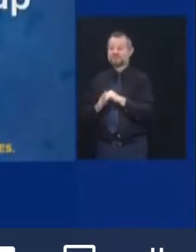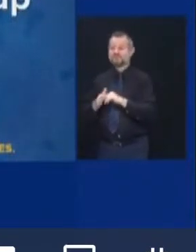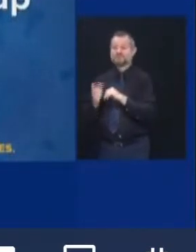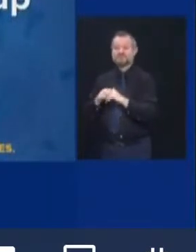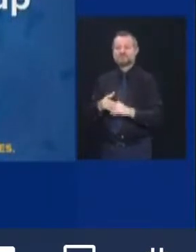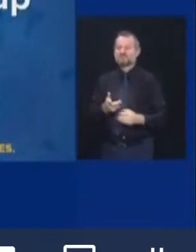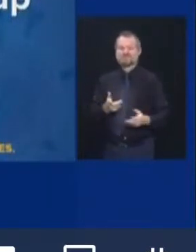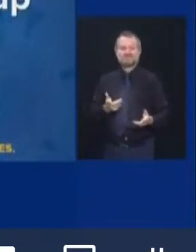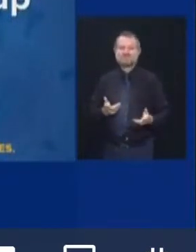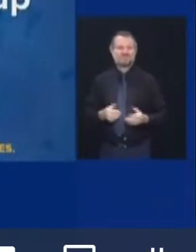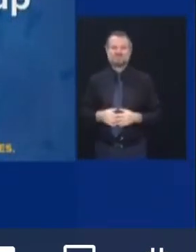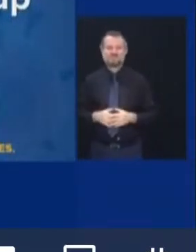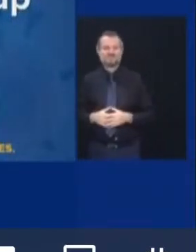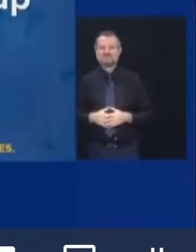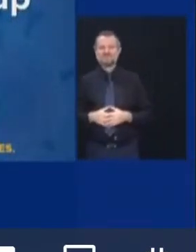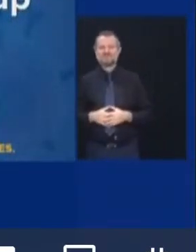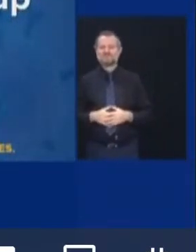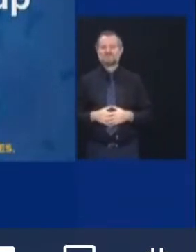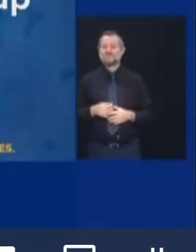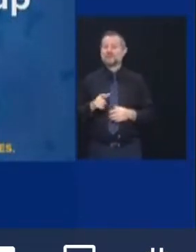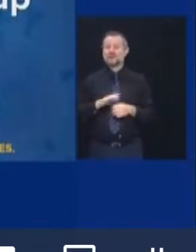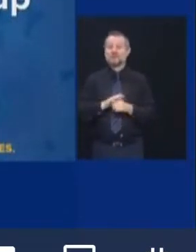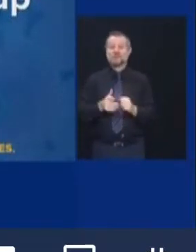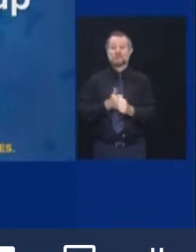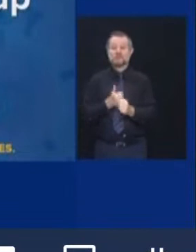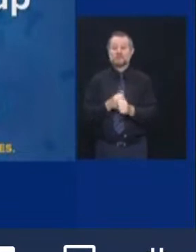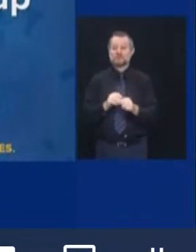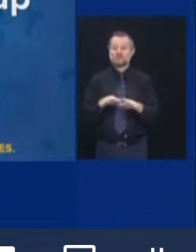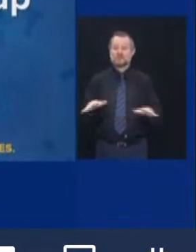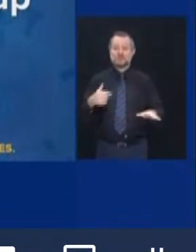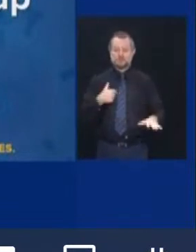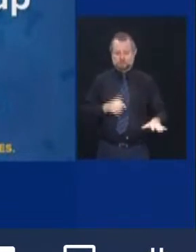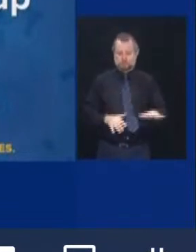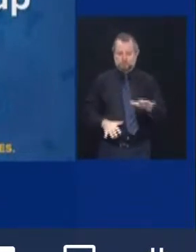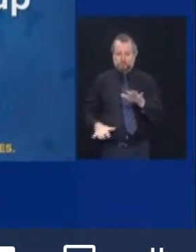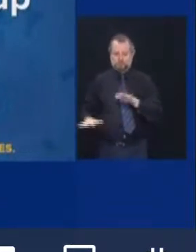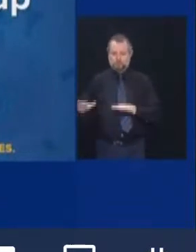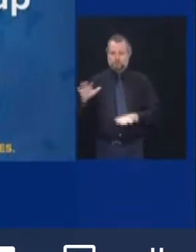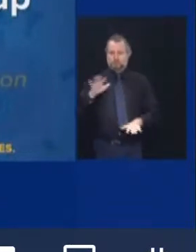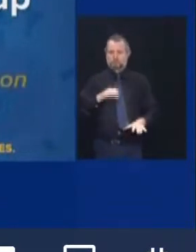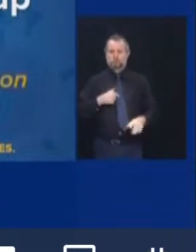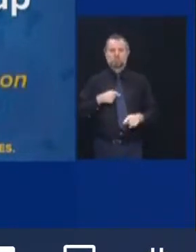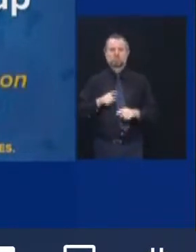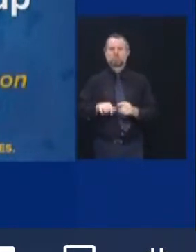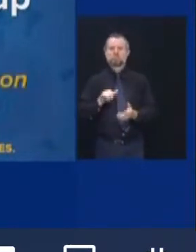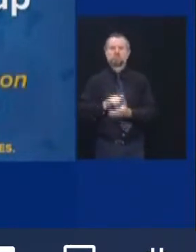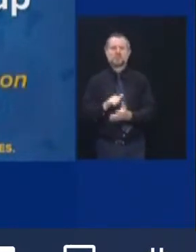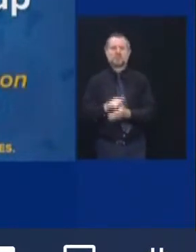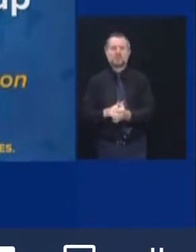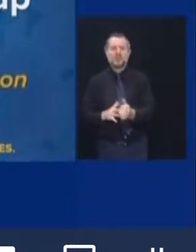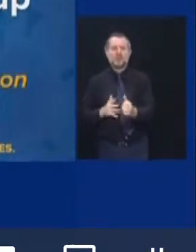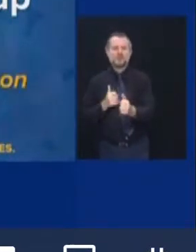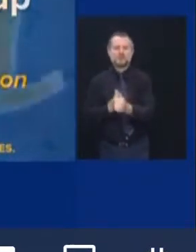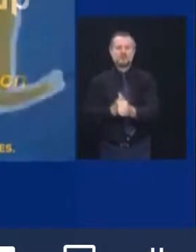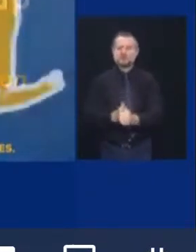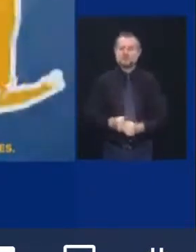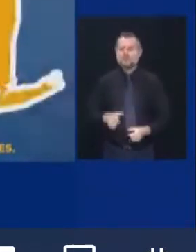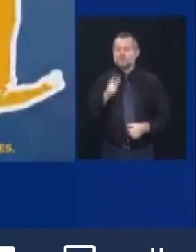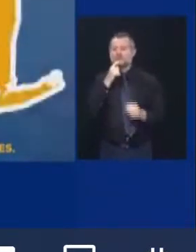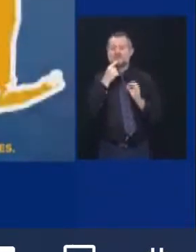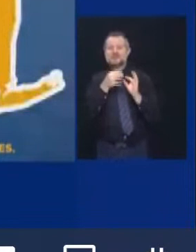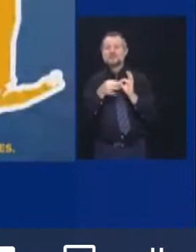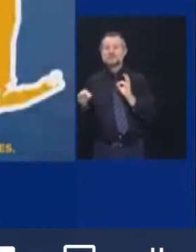play catch up with a virus. You know who said that? A.J. Parkinson said that.